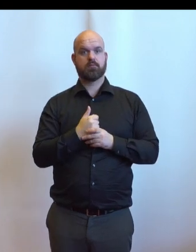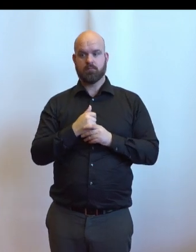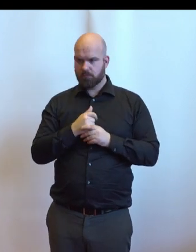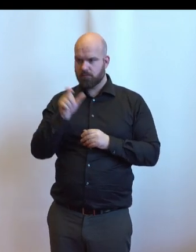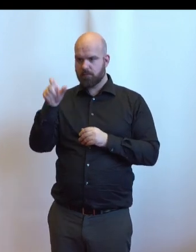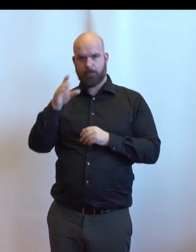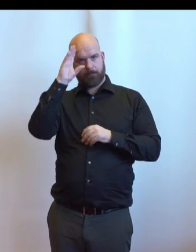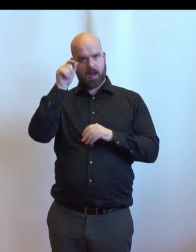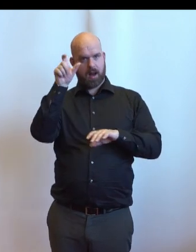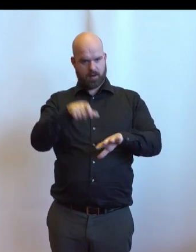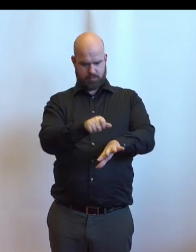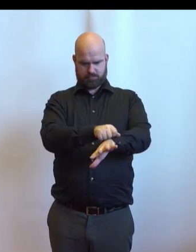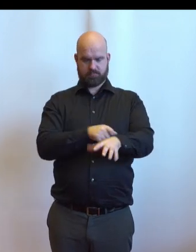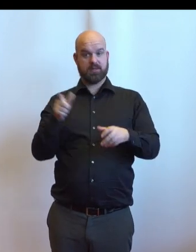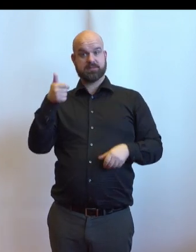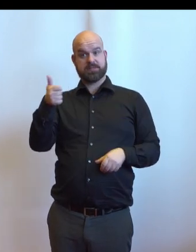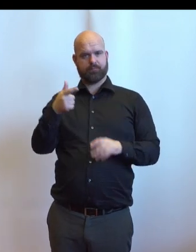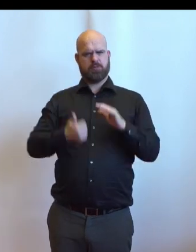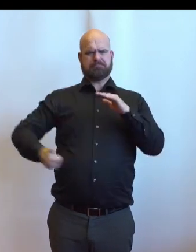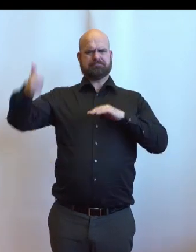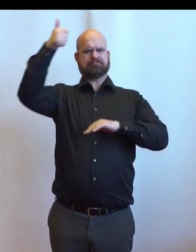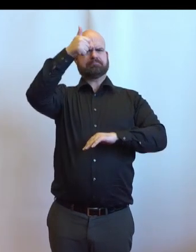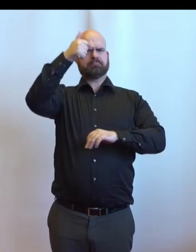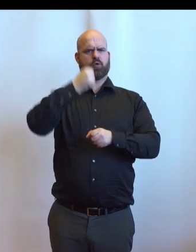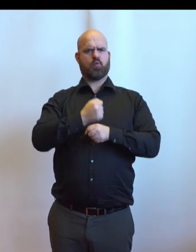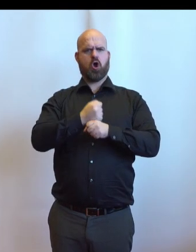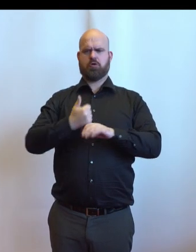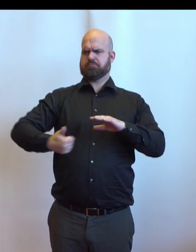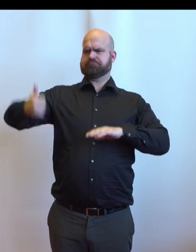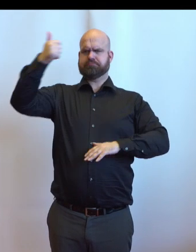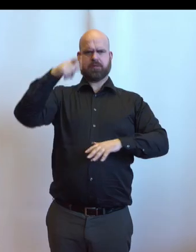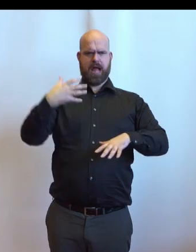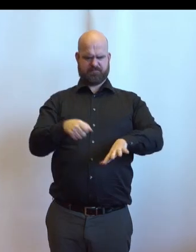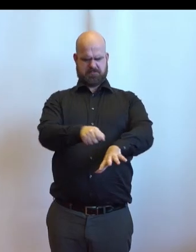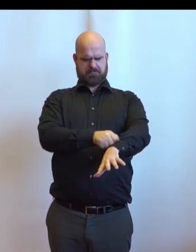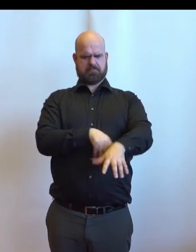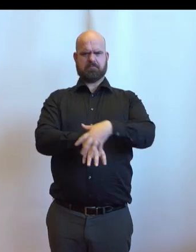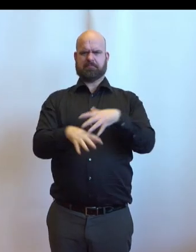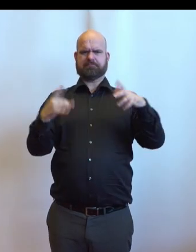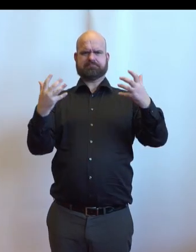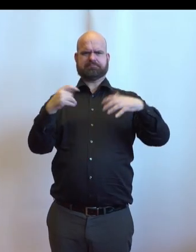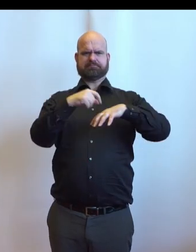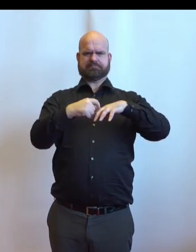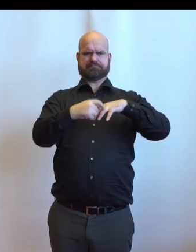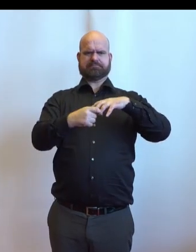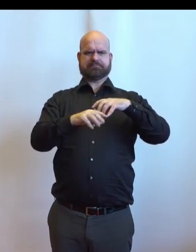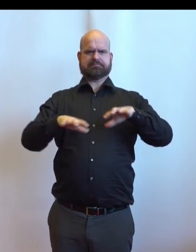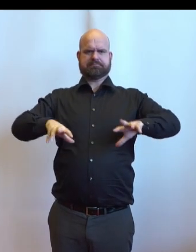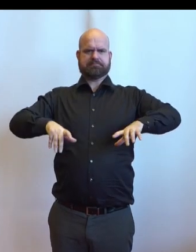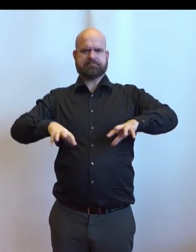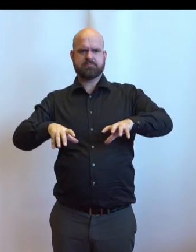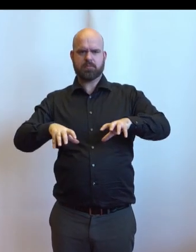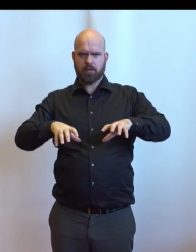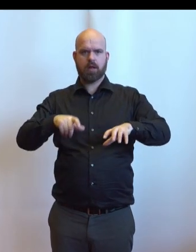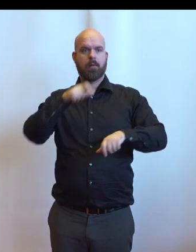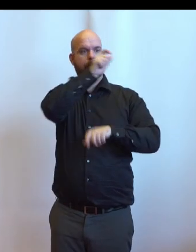was wearing these instruments of torture. And that really generated conversations. And the fact that he was leading by example meant that